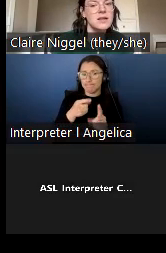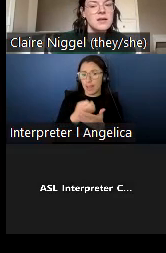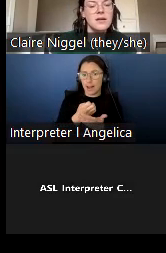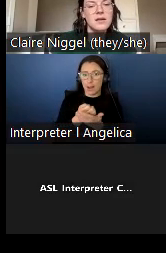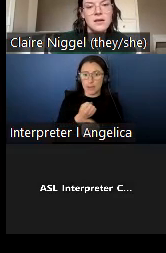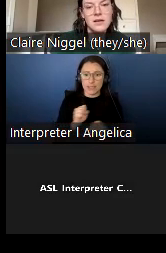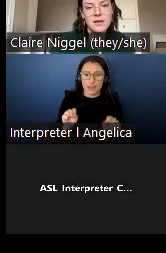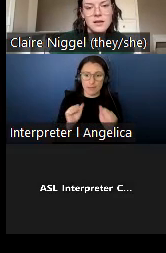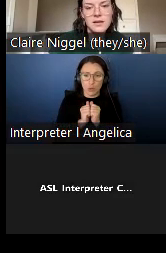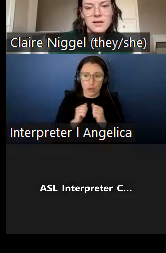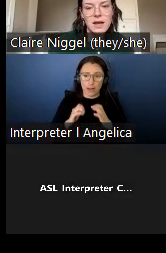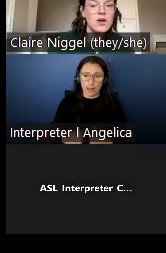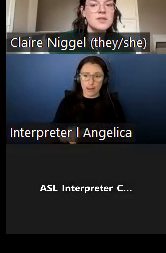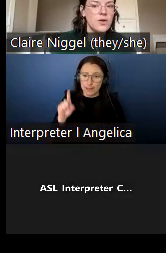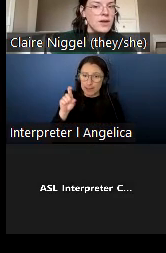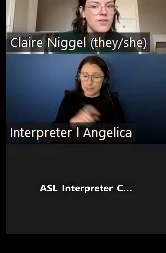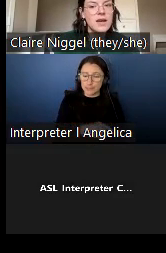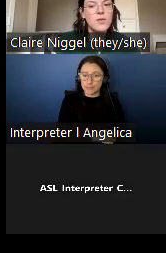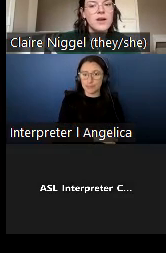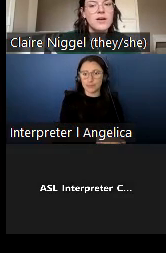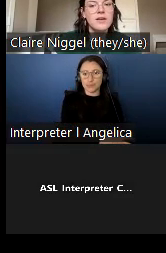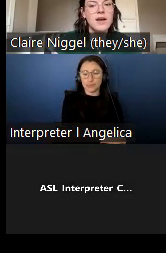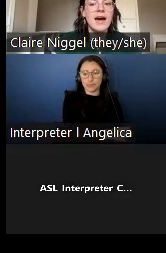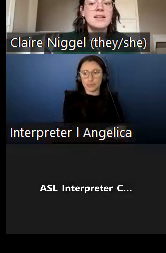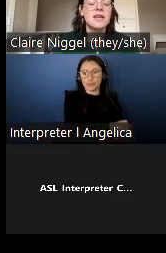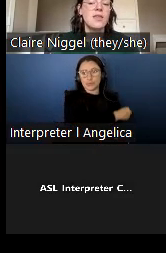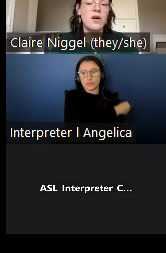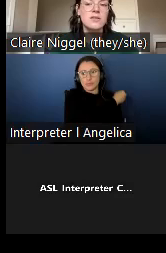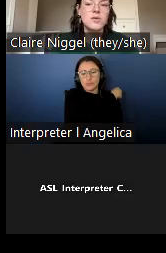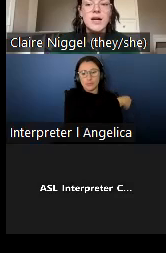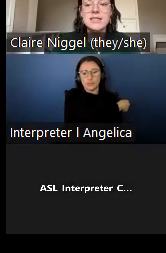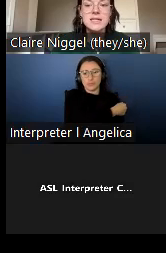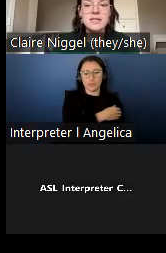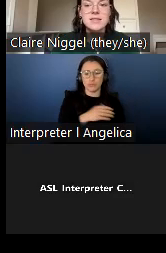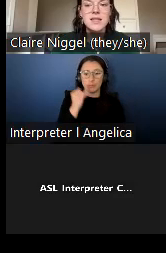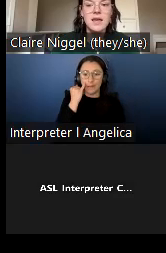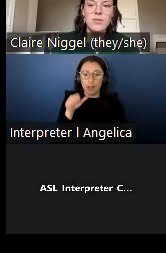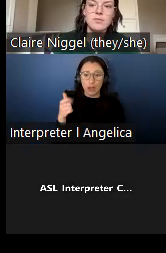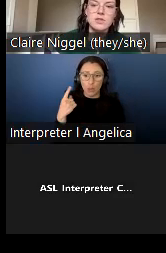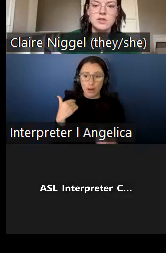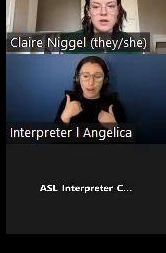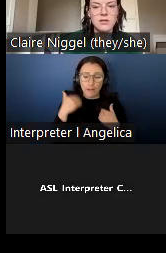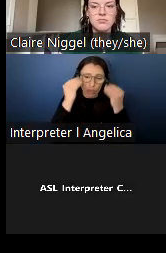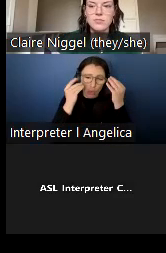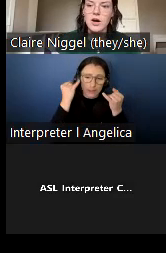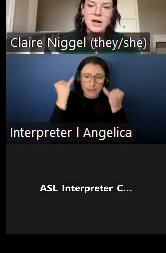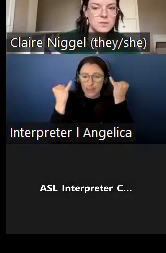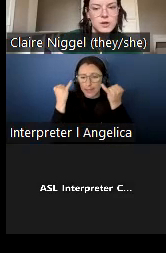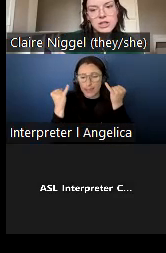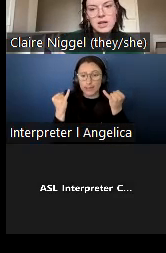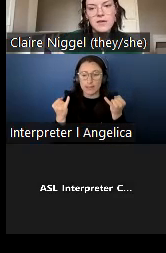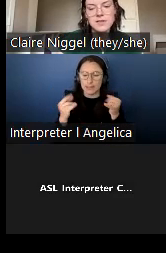clients? And also, if anyone has any thoughts or ideas that came up during